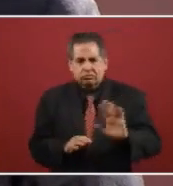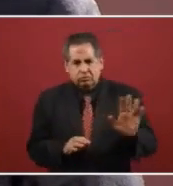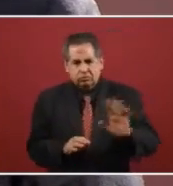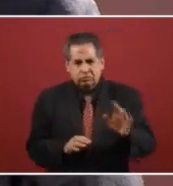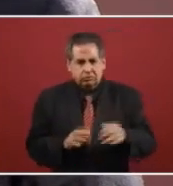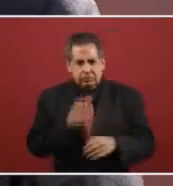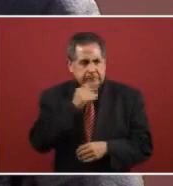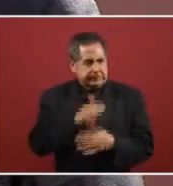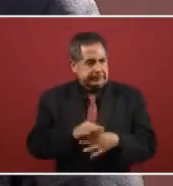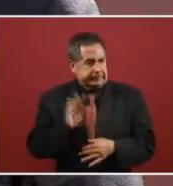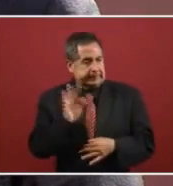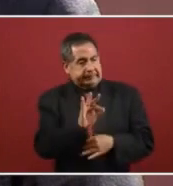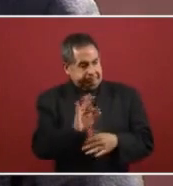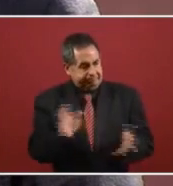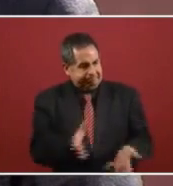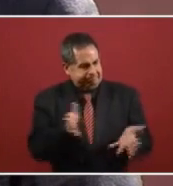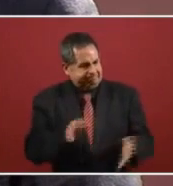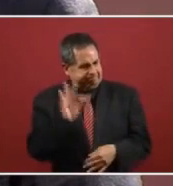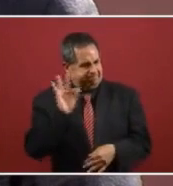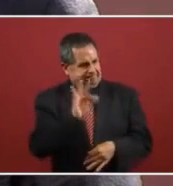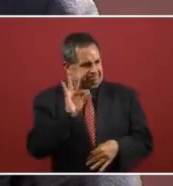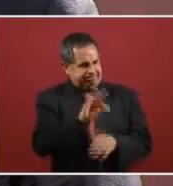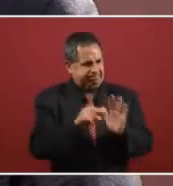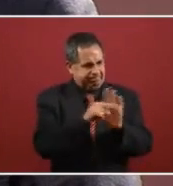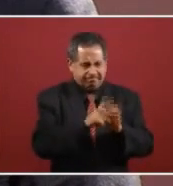asusar that you cannot a